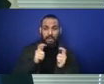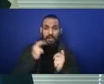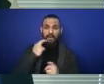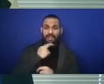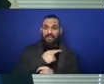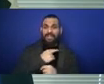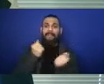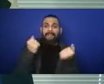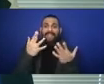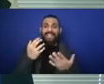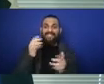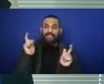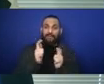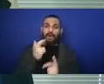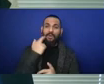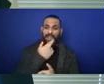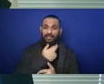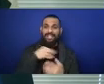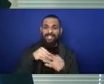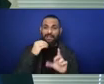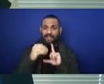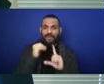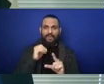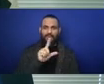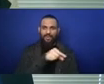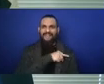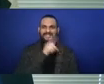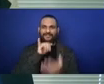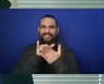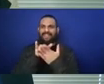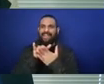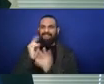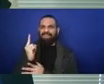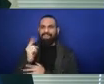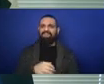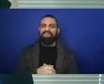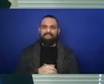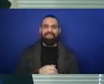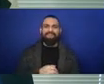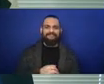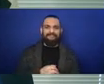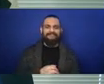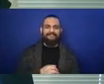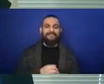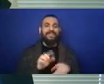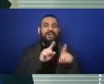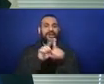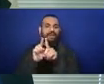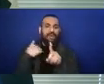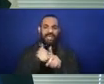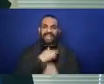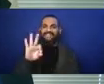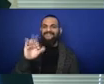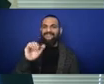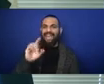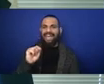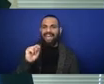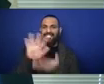Paycheck Protection Program, and expanding who can apply for those grants, including a really exciting program for